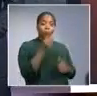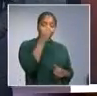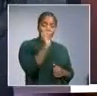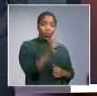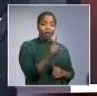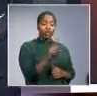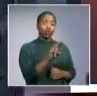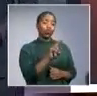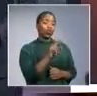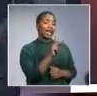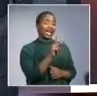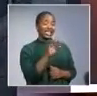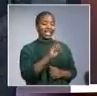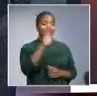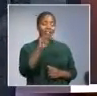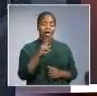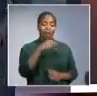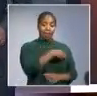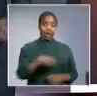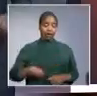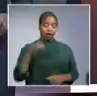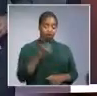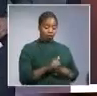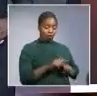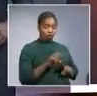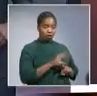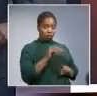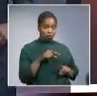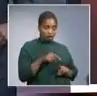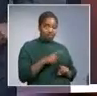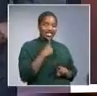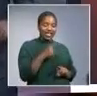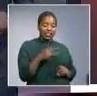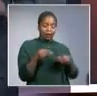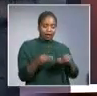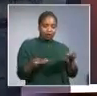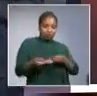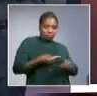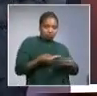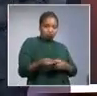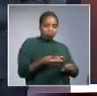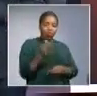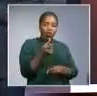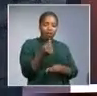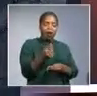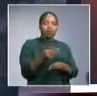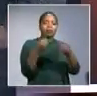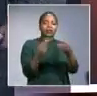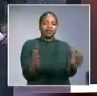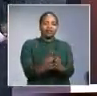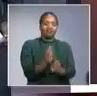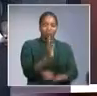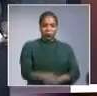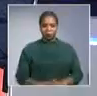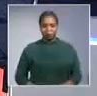UK and SA visit. Minister Theresa May promises local importers and exporters that money will continue to change hands between the two